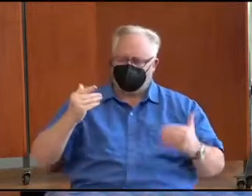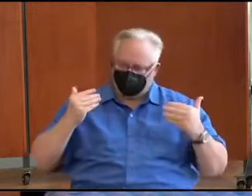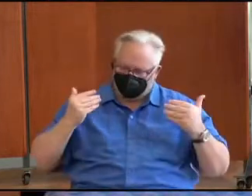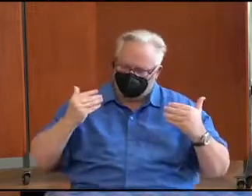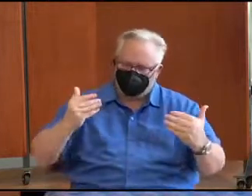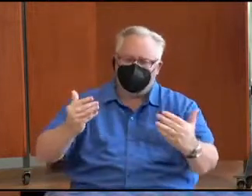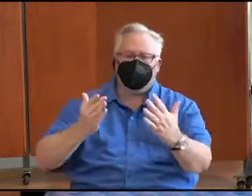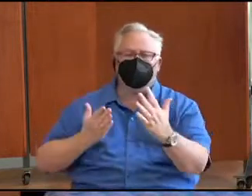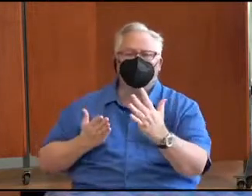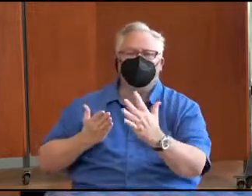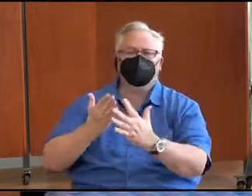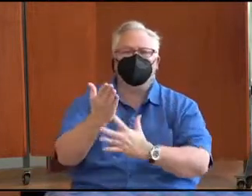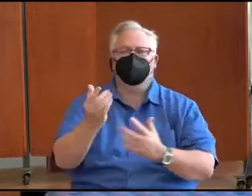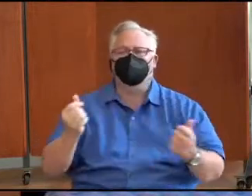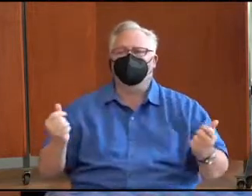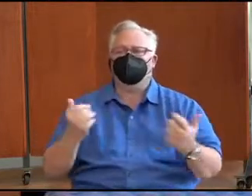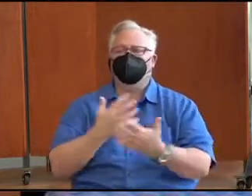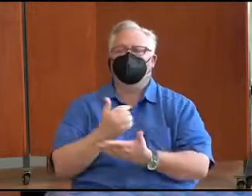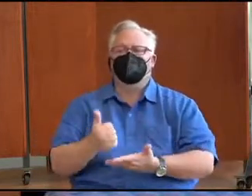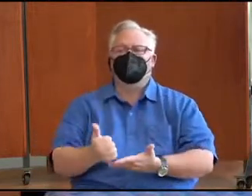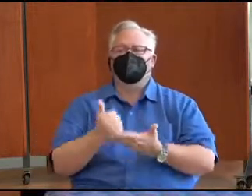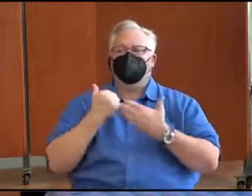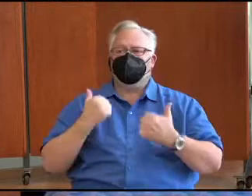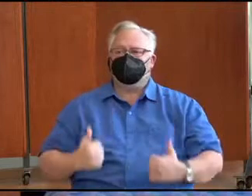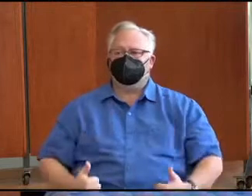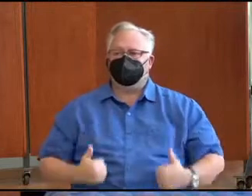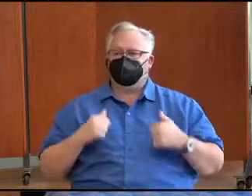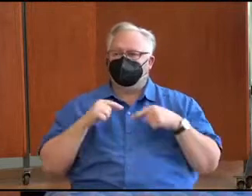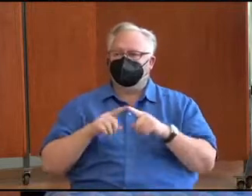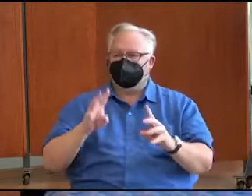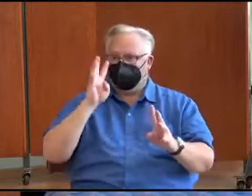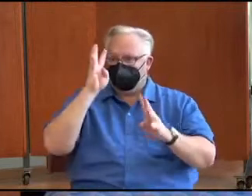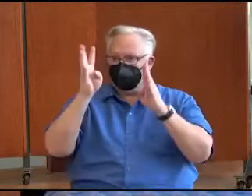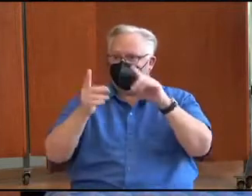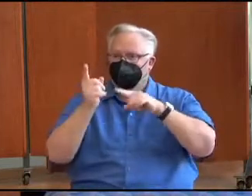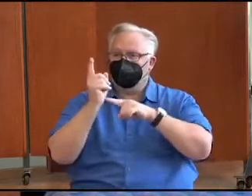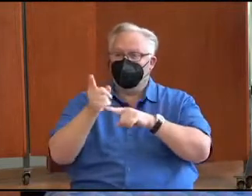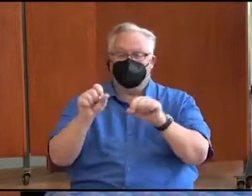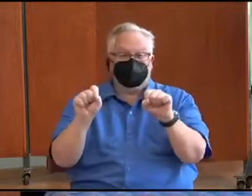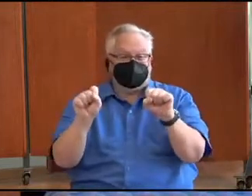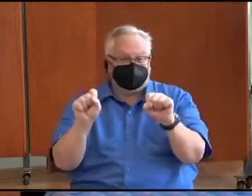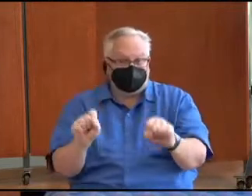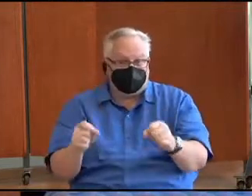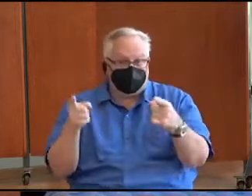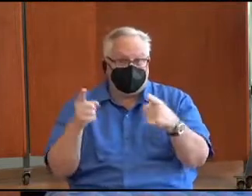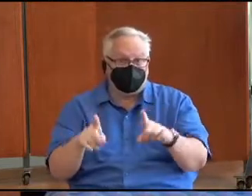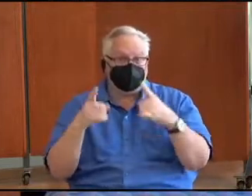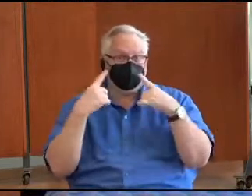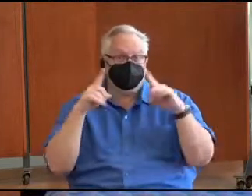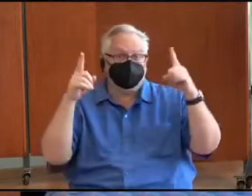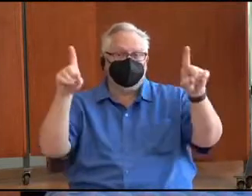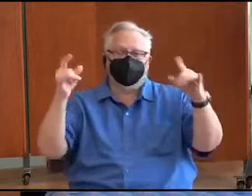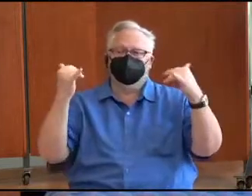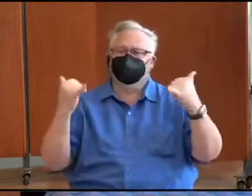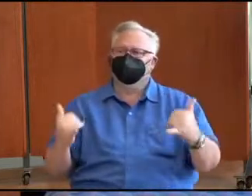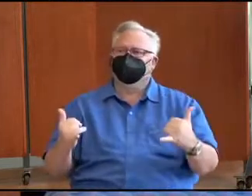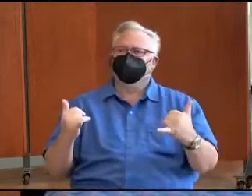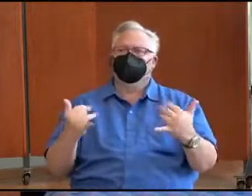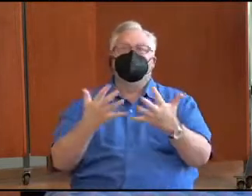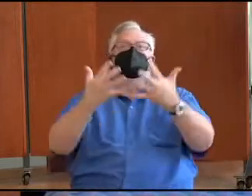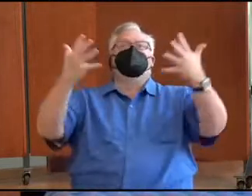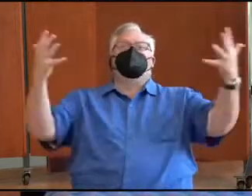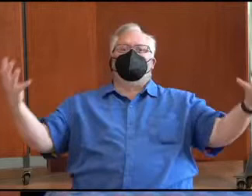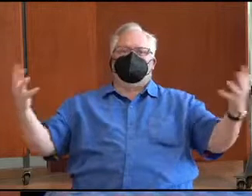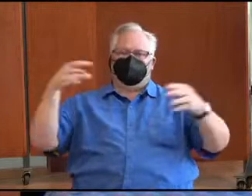live in a creative moment that is possible right now. When so much seems uncertain,